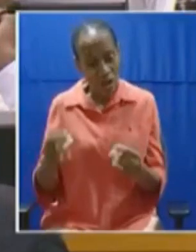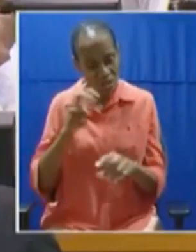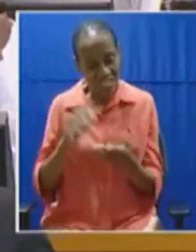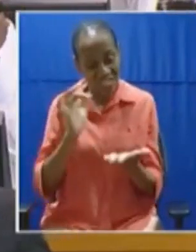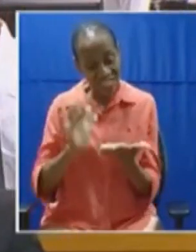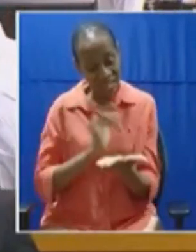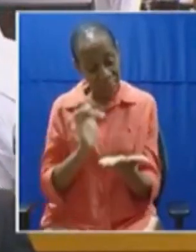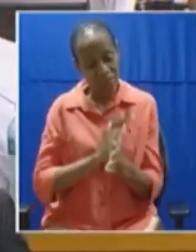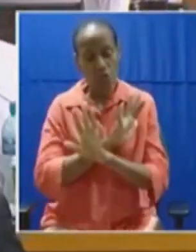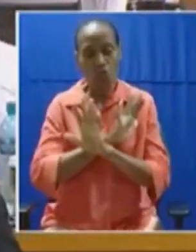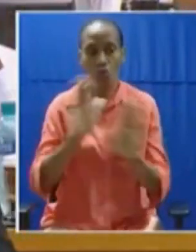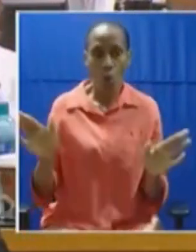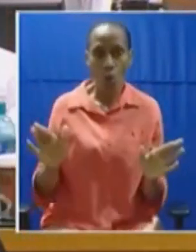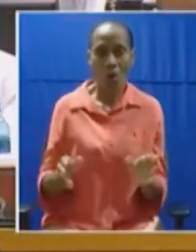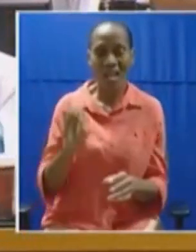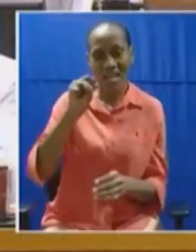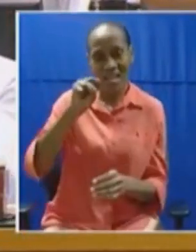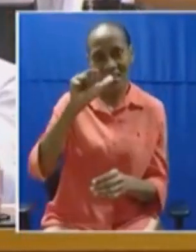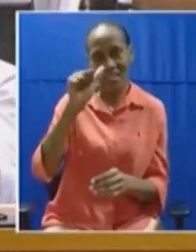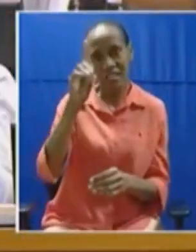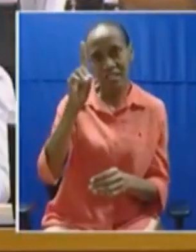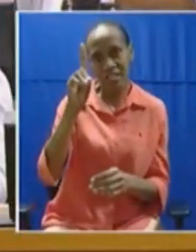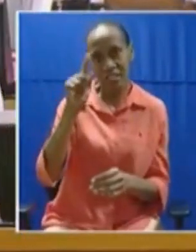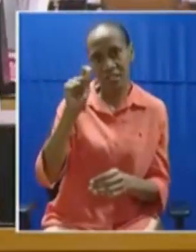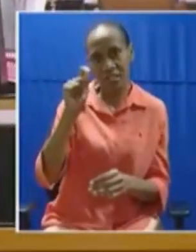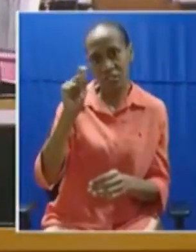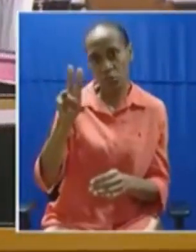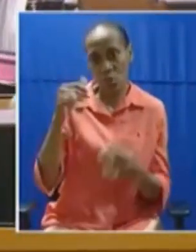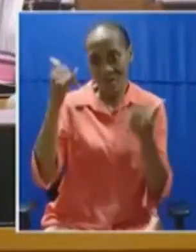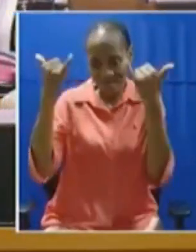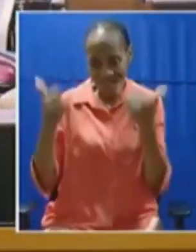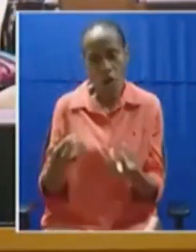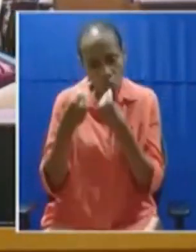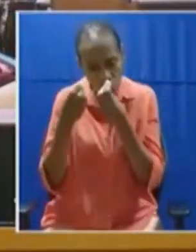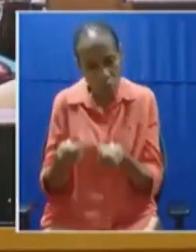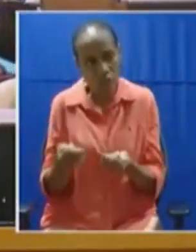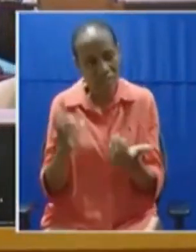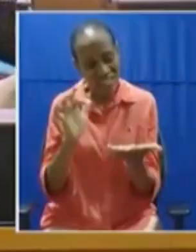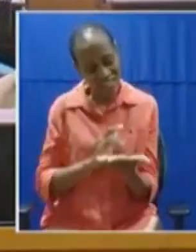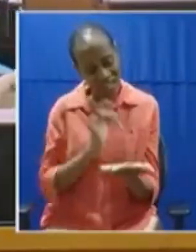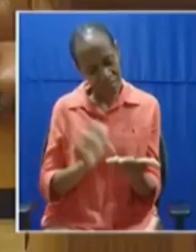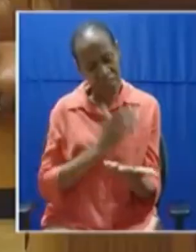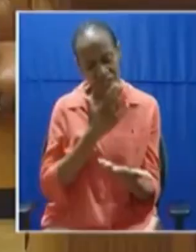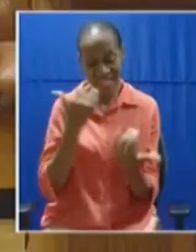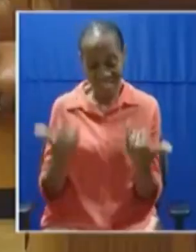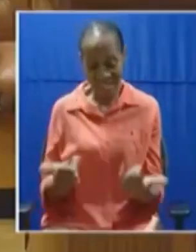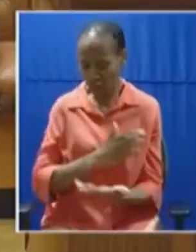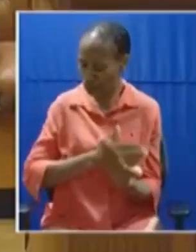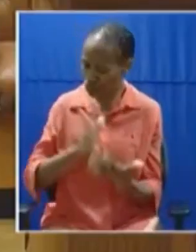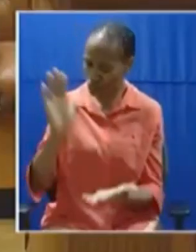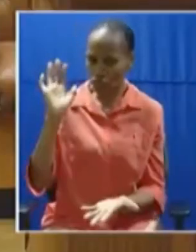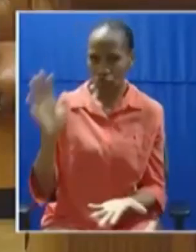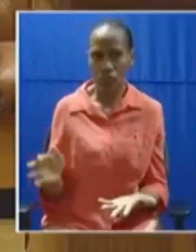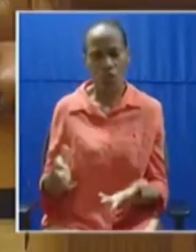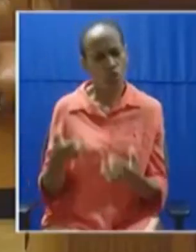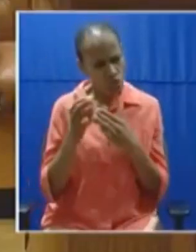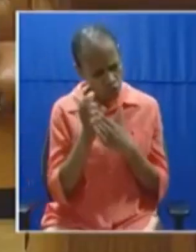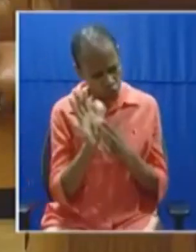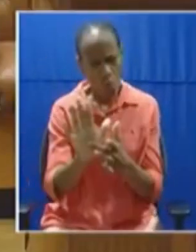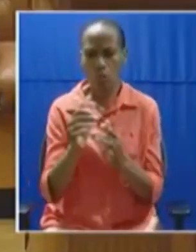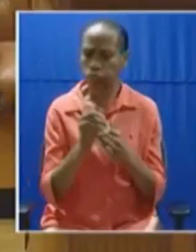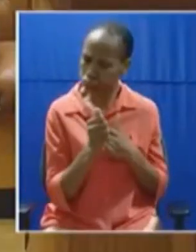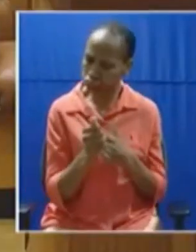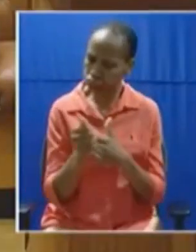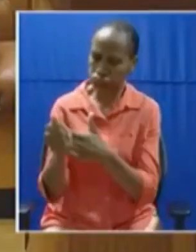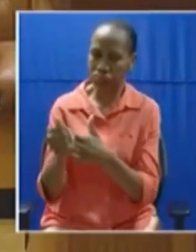to deal with SATU now, not tablets. Show leadership. Be resolute with